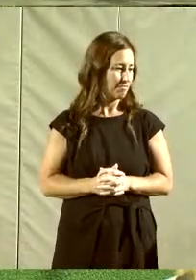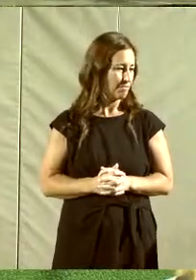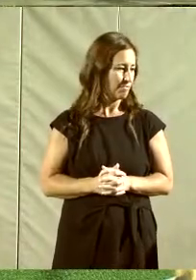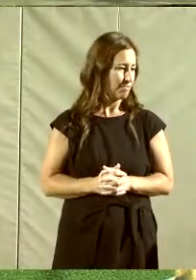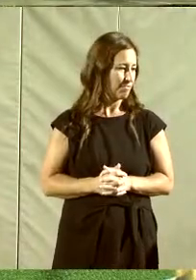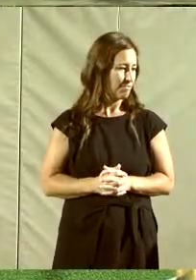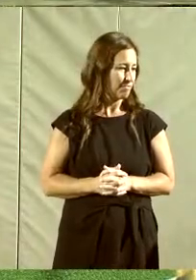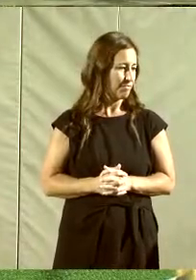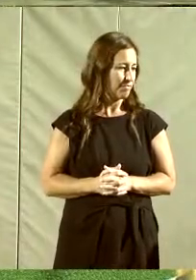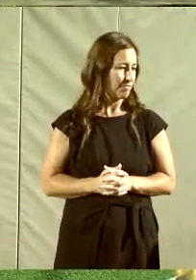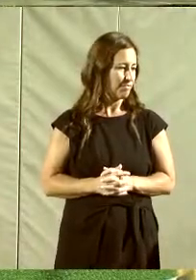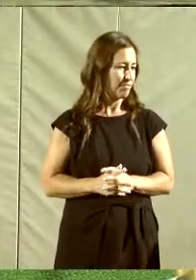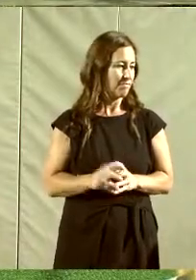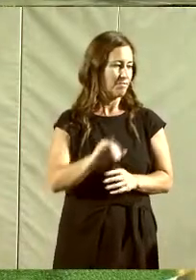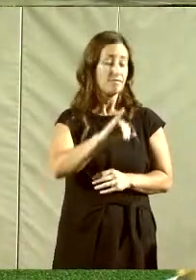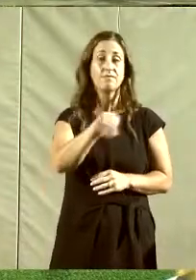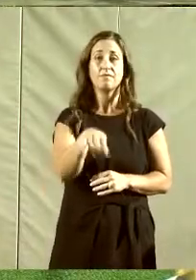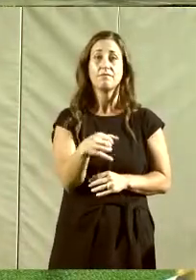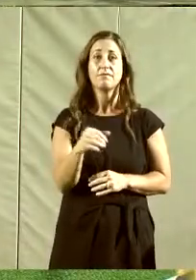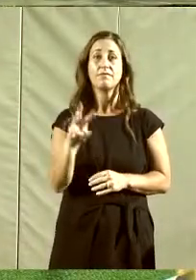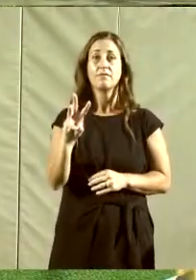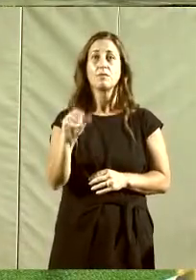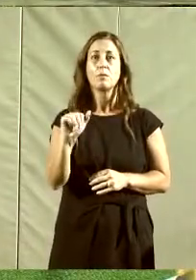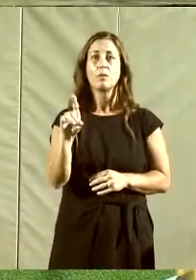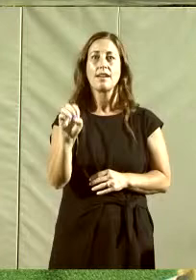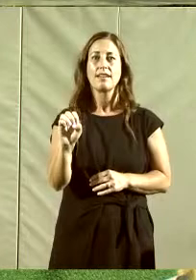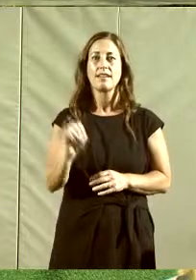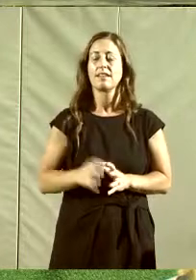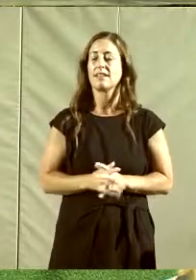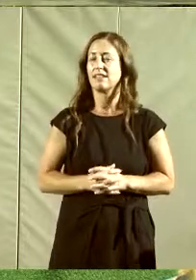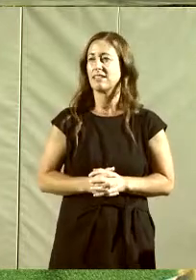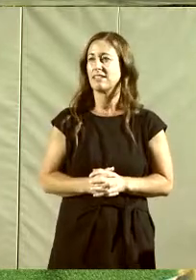Jaden Emre Chiman Wade.